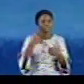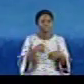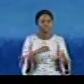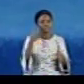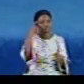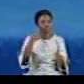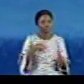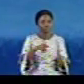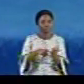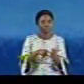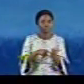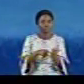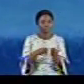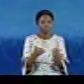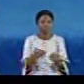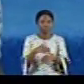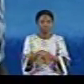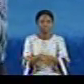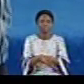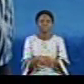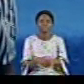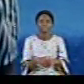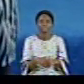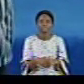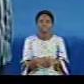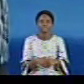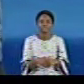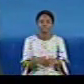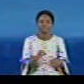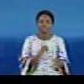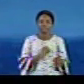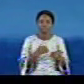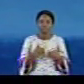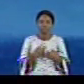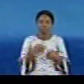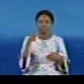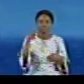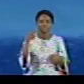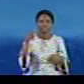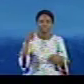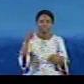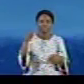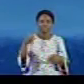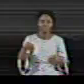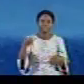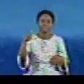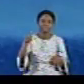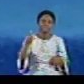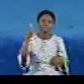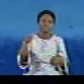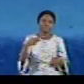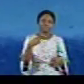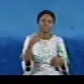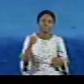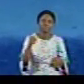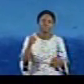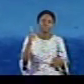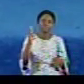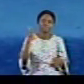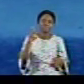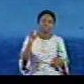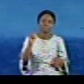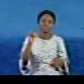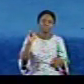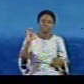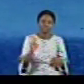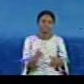was feeling a pipe problem last two weeks. Very pain. When people